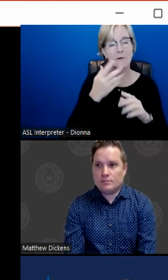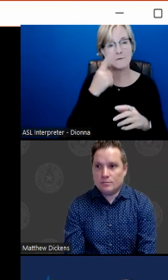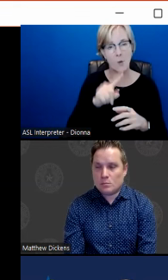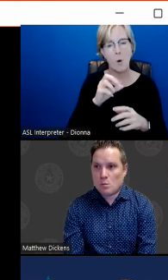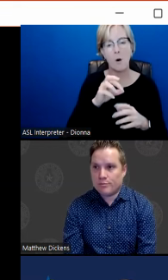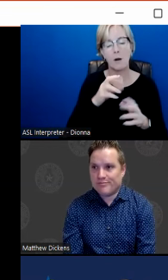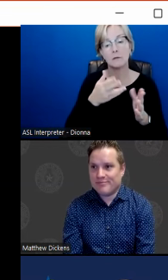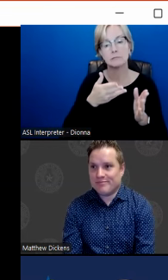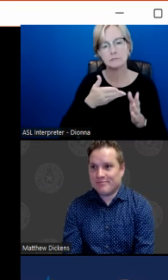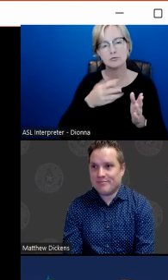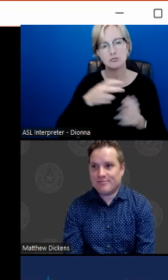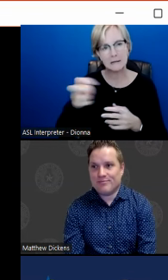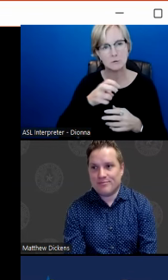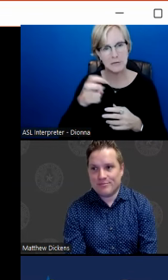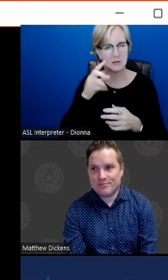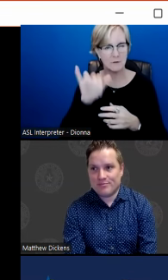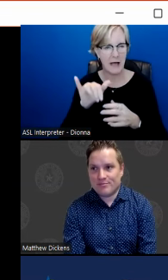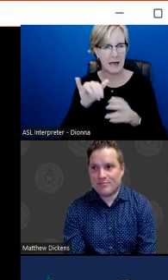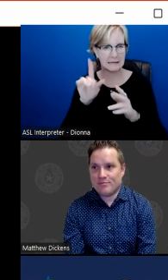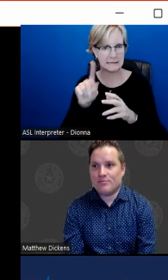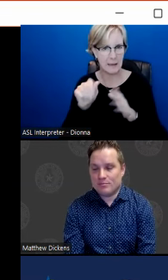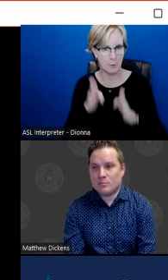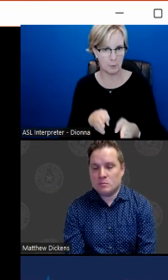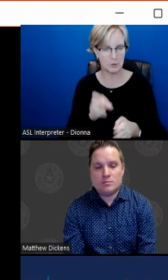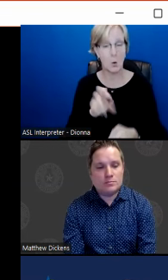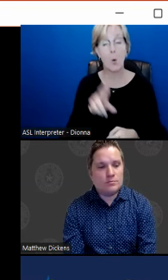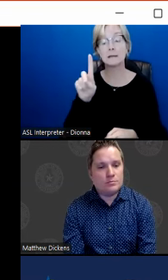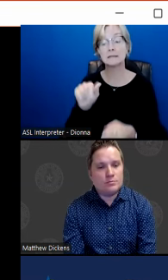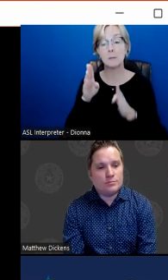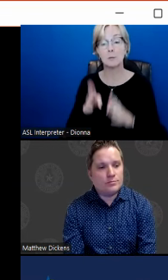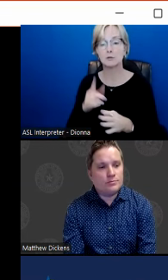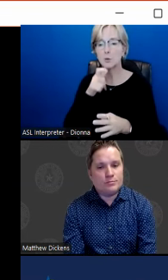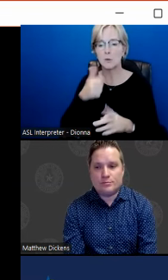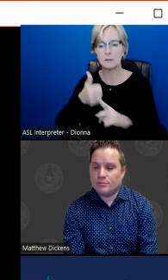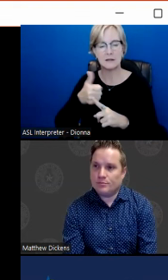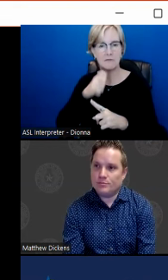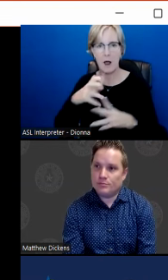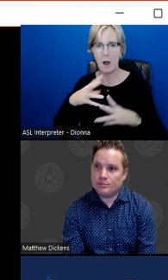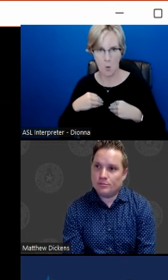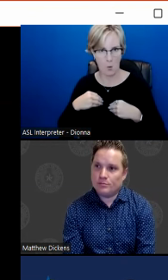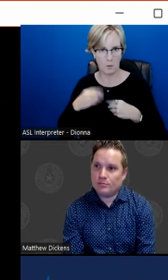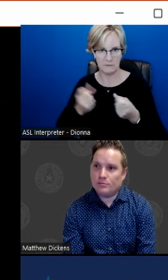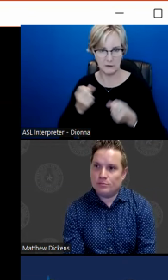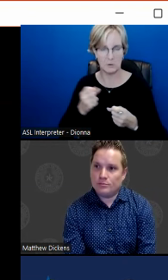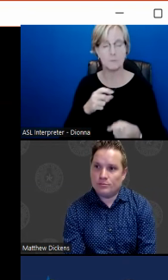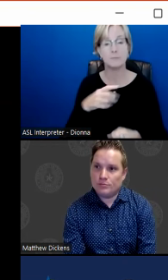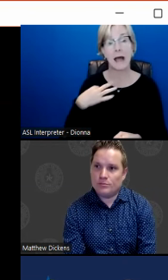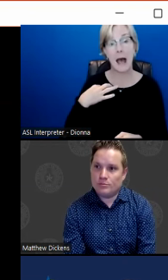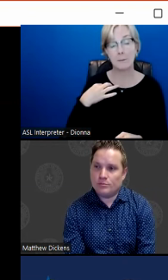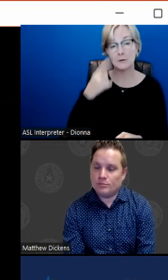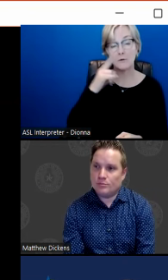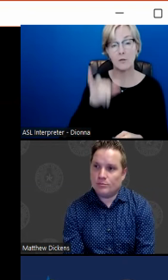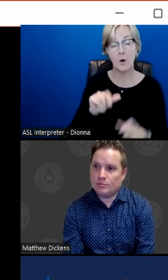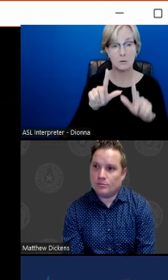of a disabled person or a disabled person who is not a vehicle owner. Application for disabled parking placards